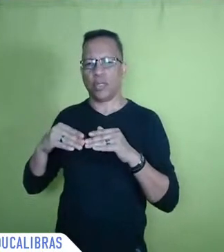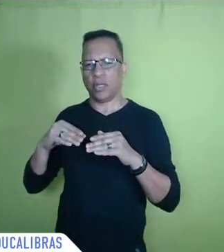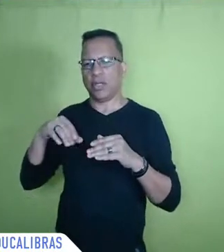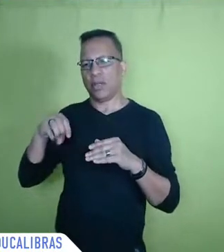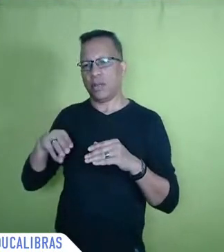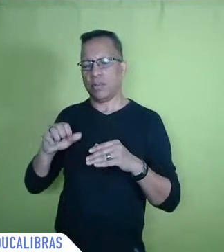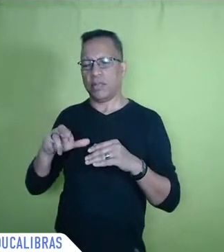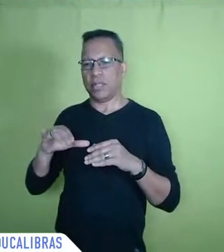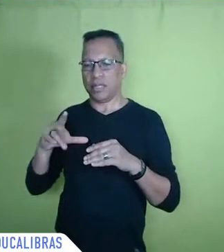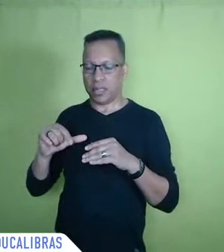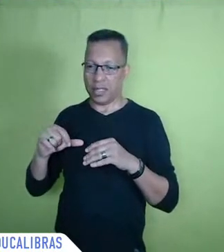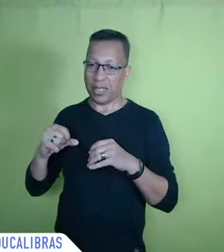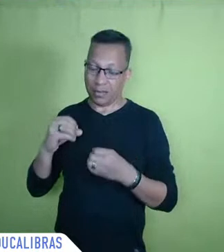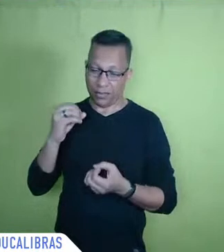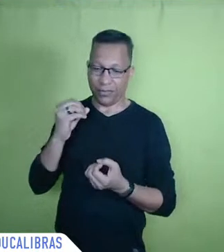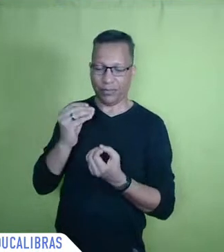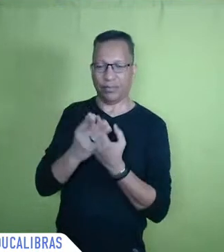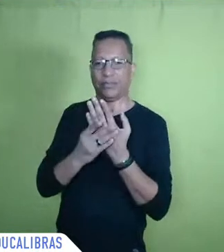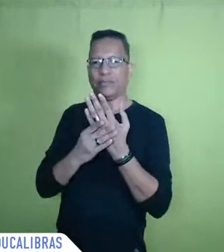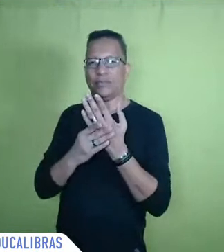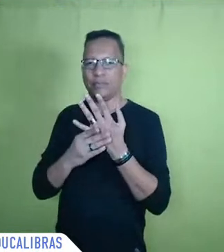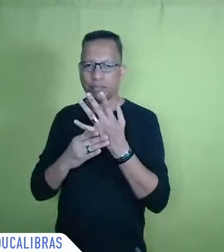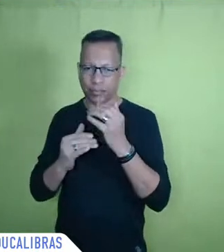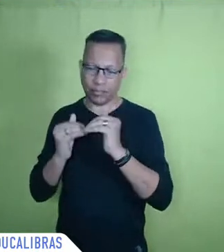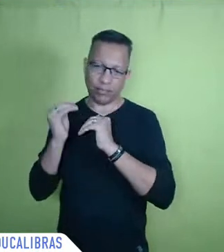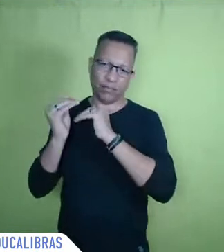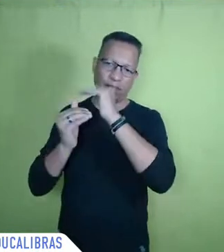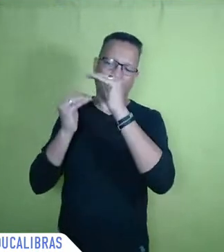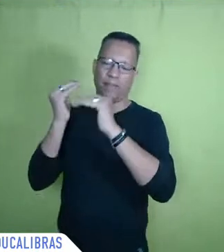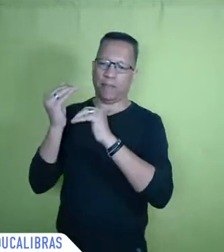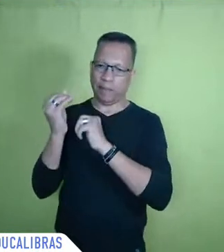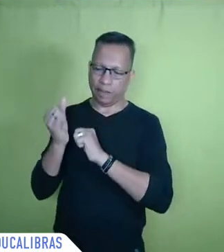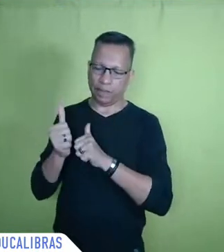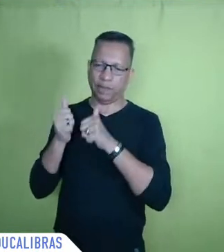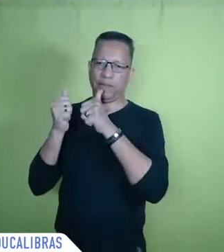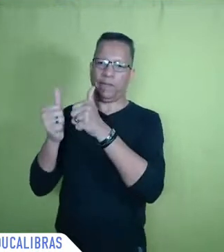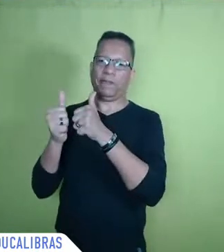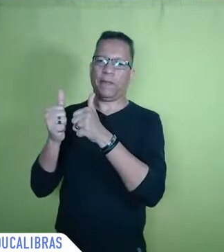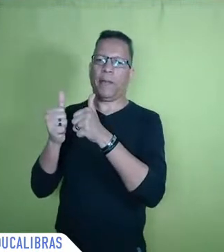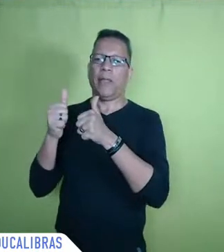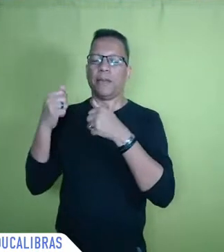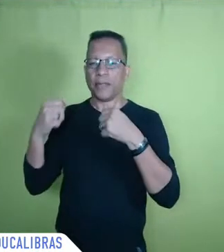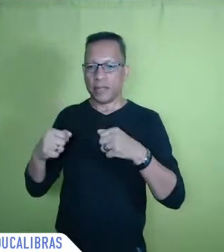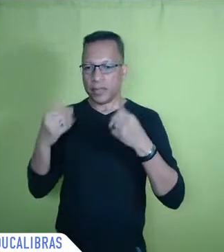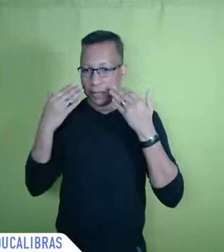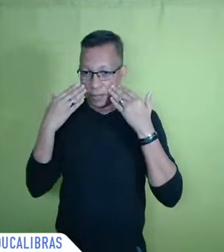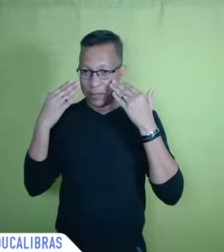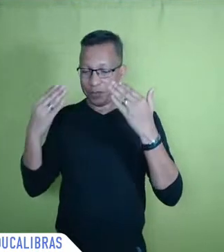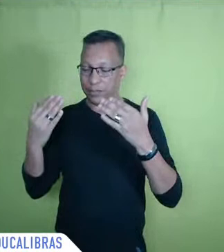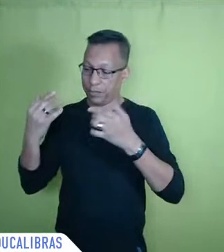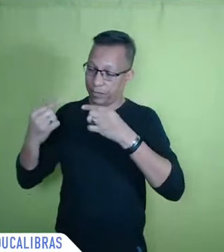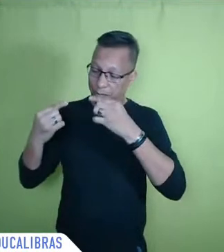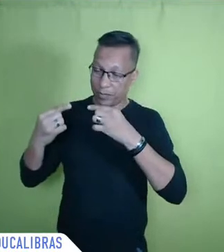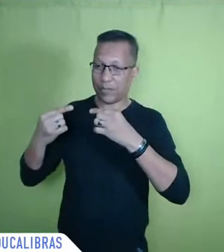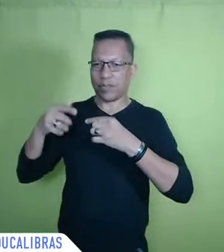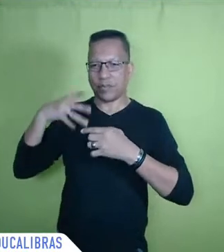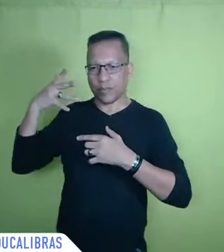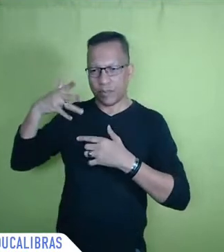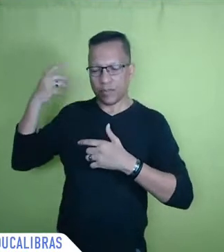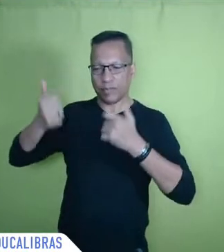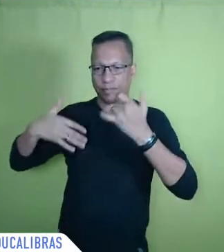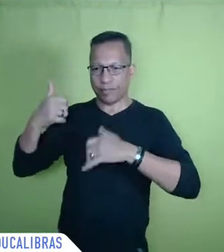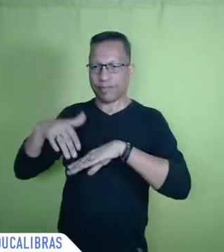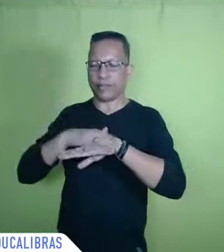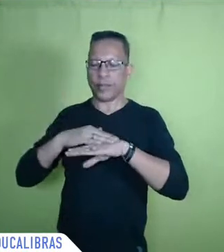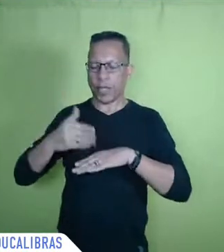talking about entering the economy. So we're not talking about equality. We have to